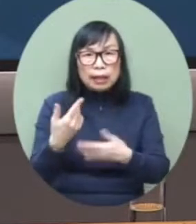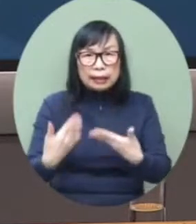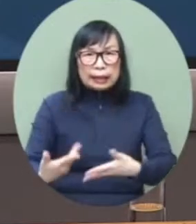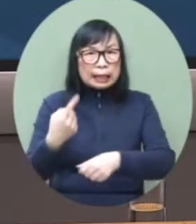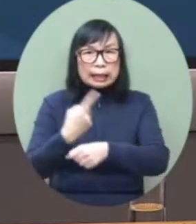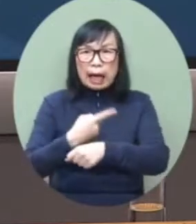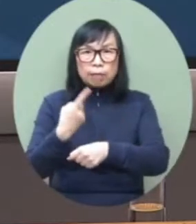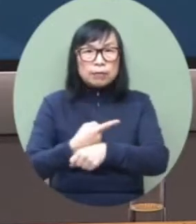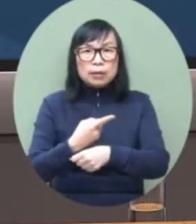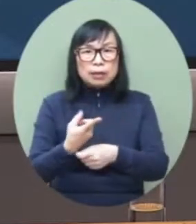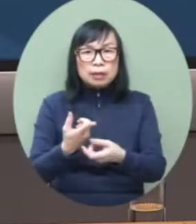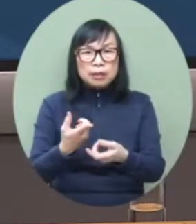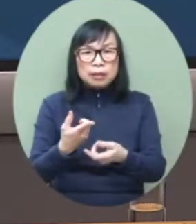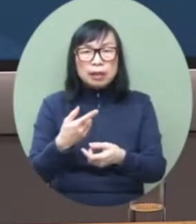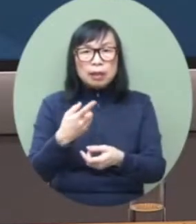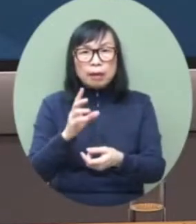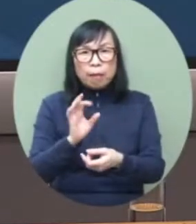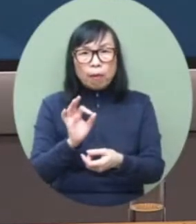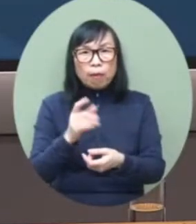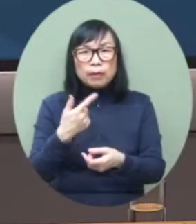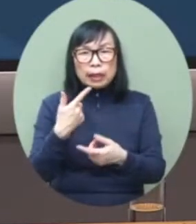analyzing the